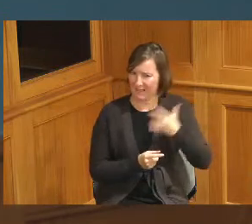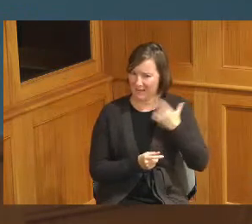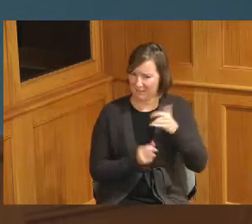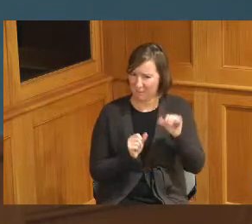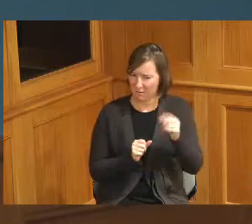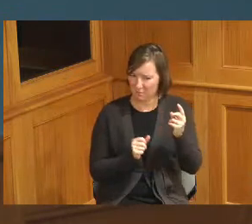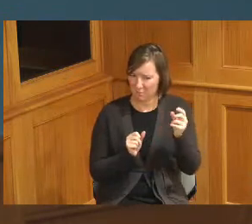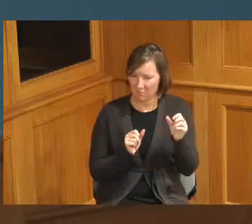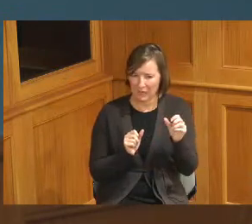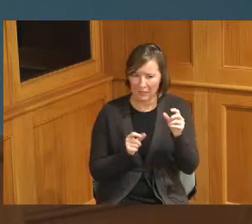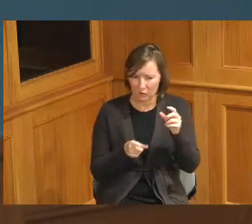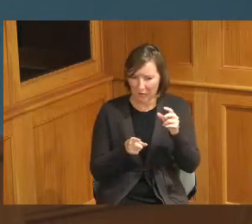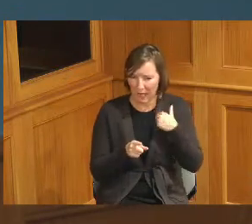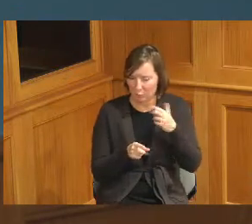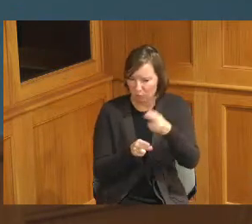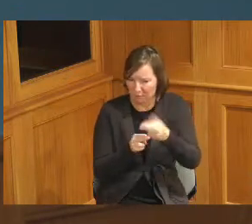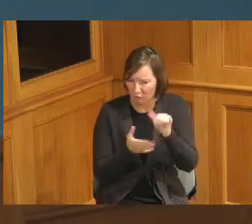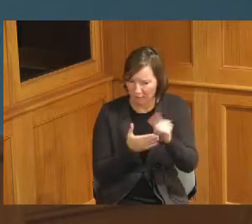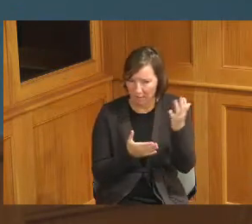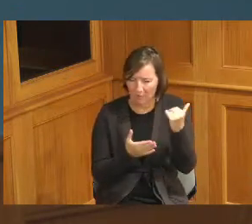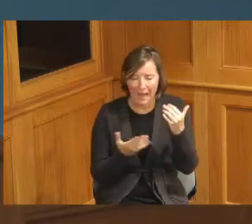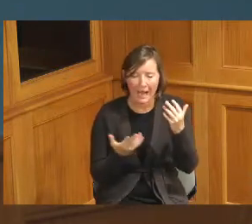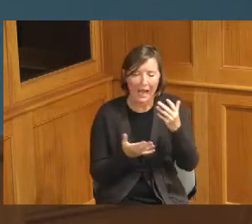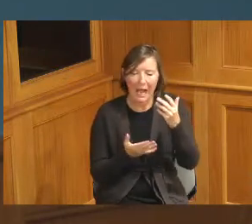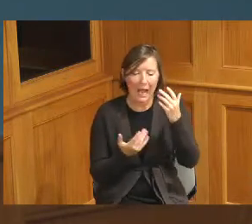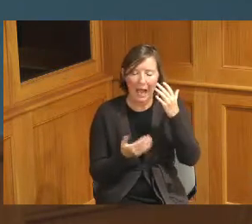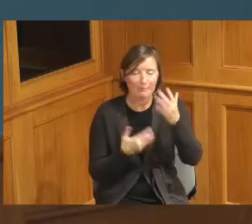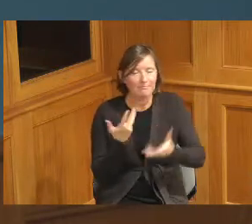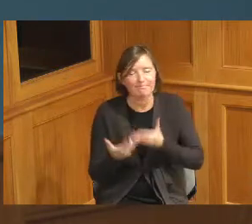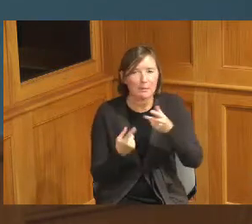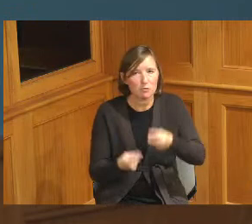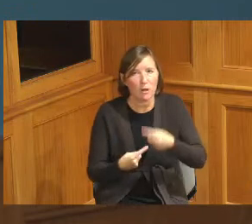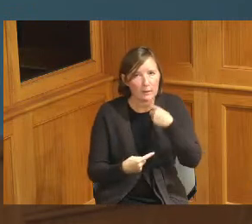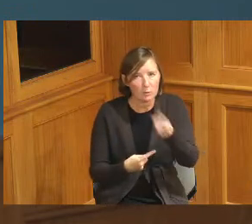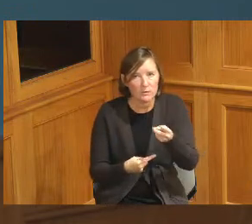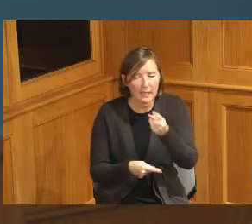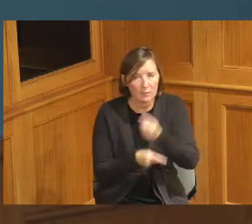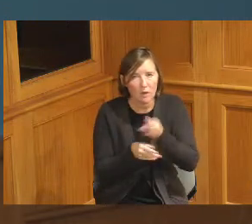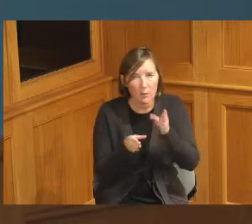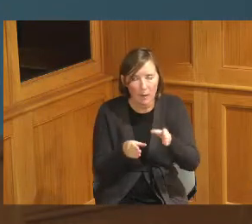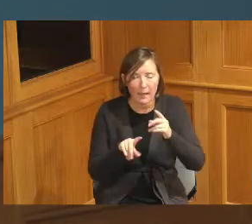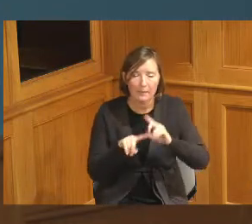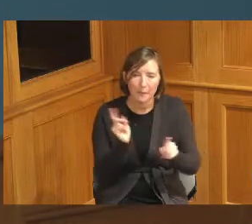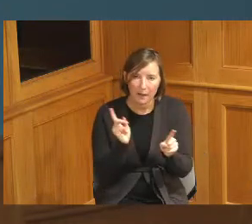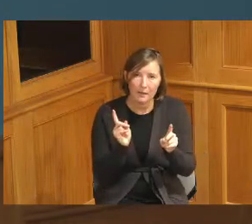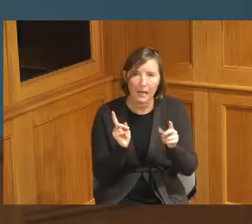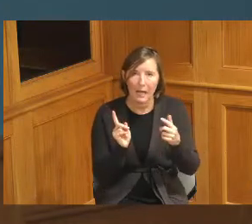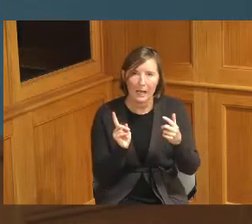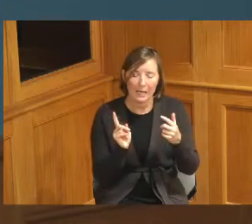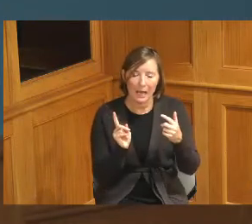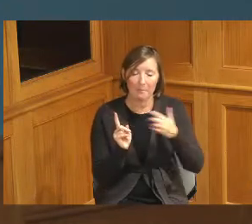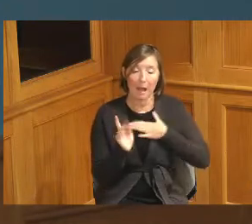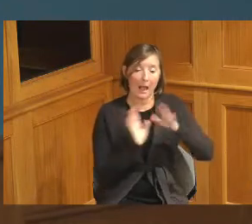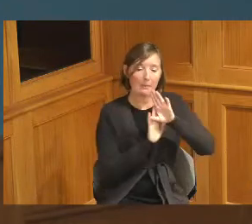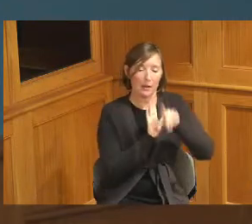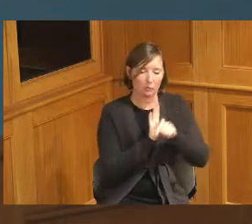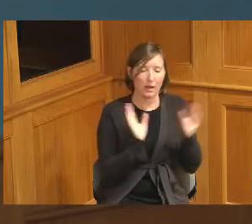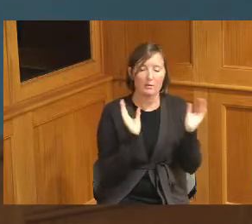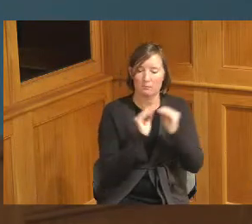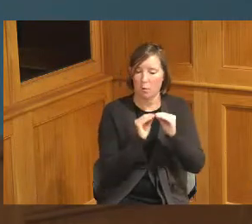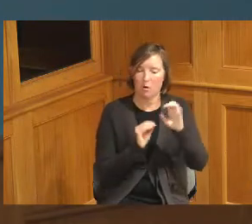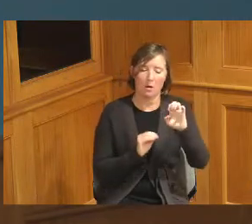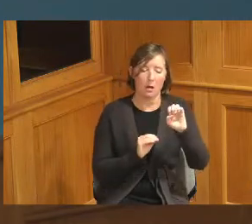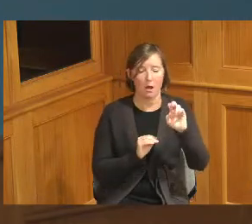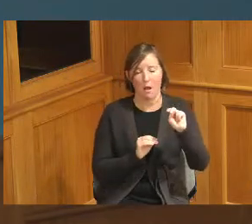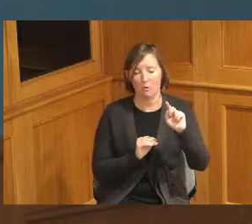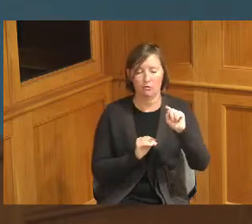I don't know. I don't know what the right word is, because I'm come from more of an entrepreneurial background, but